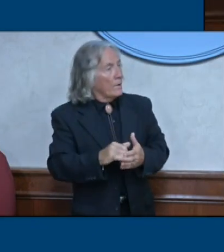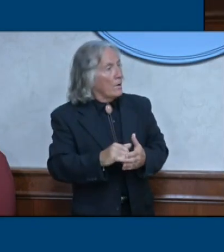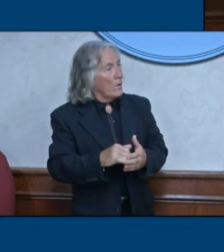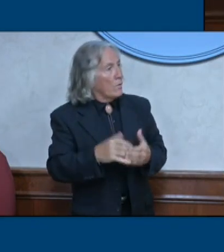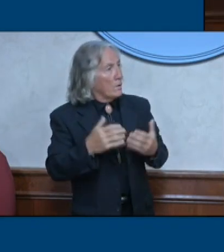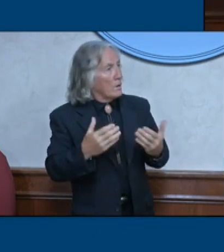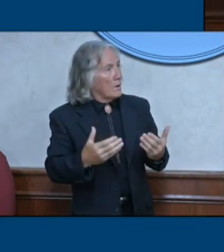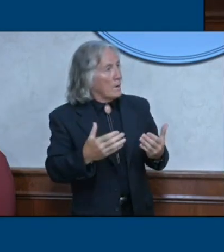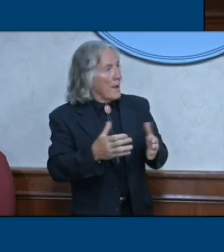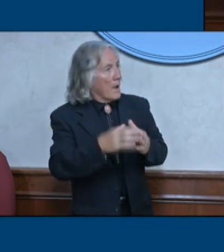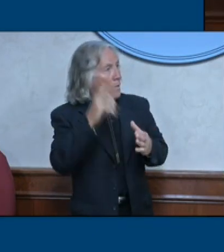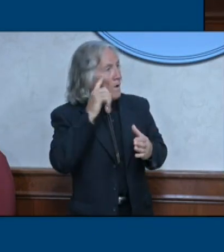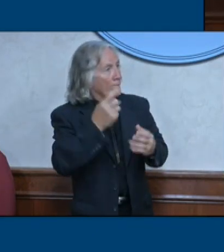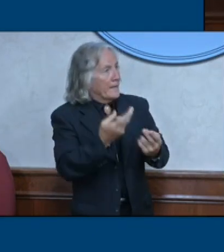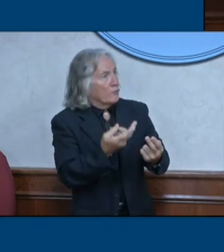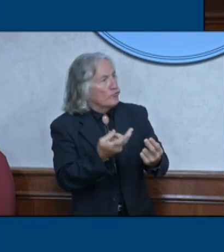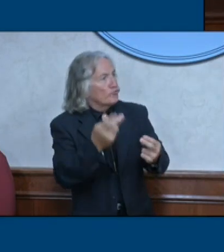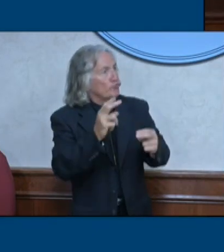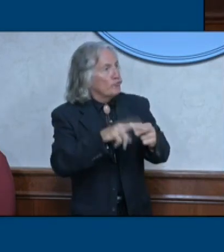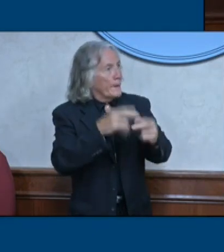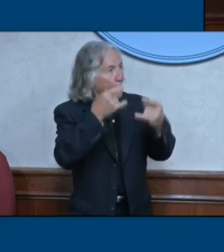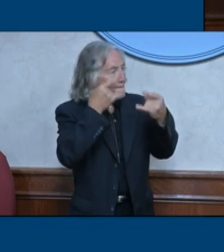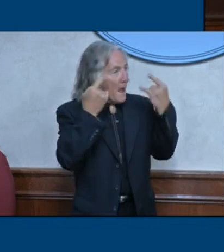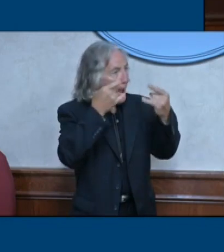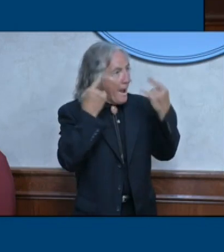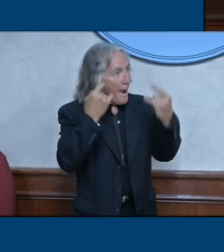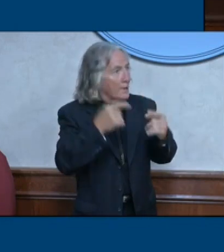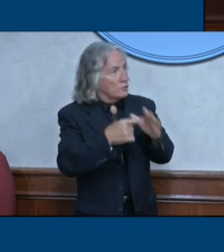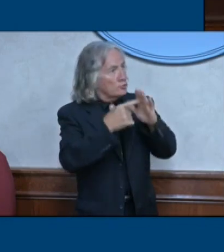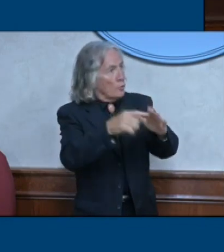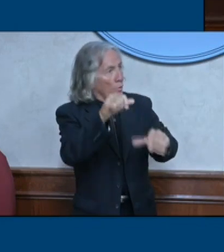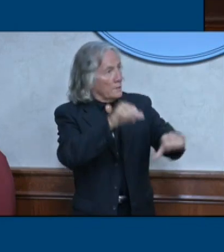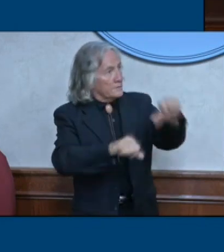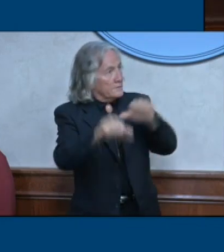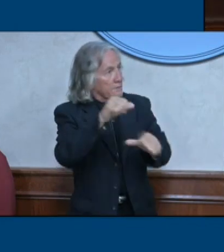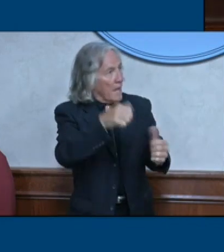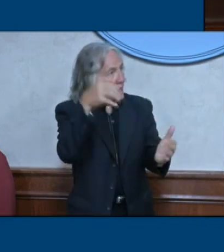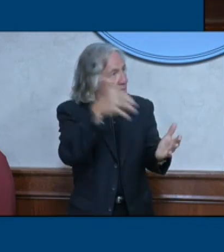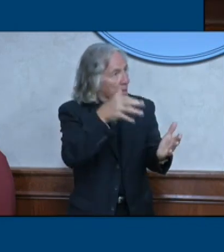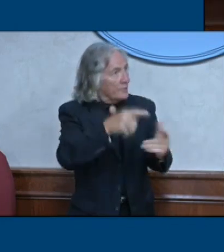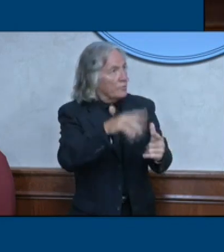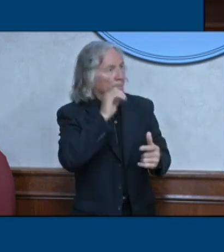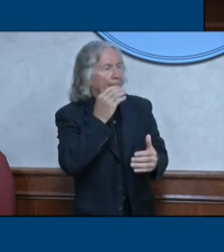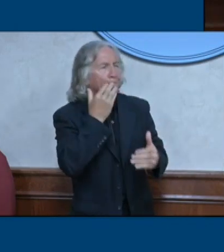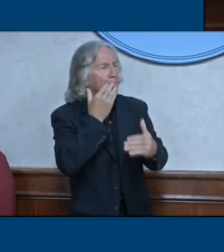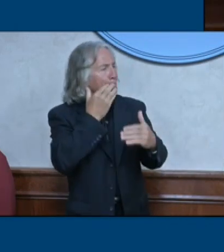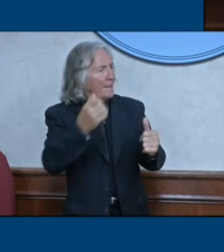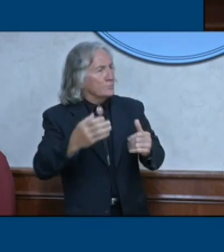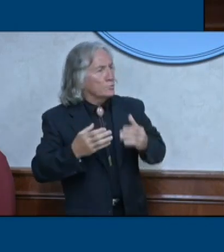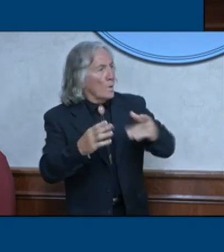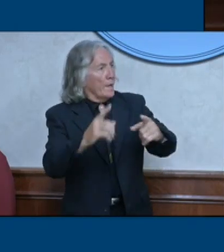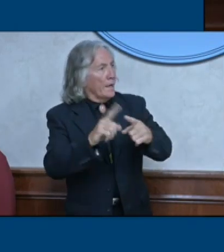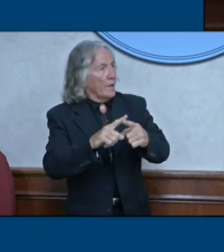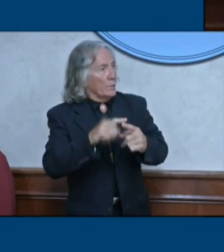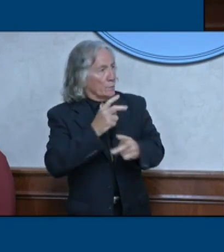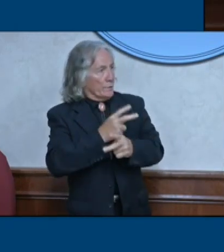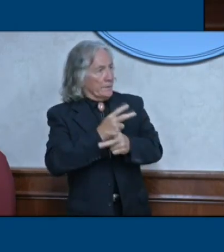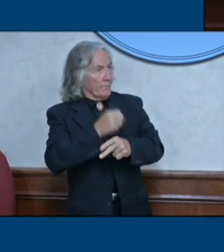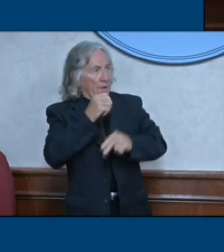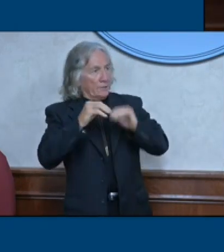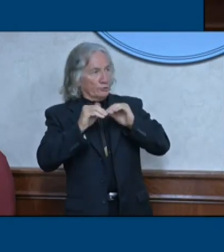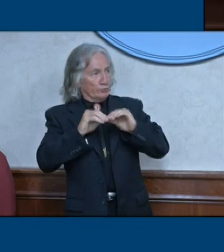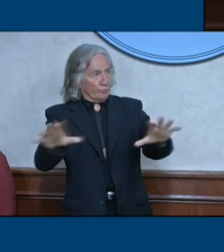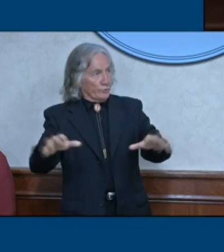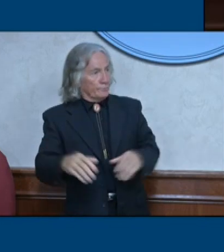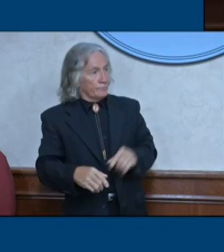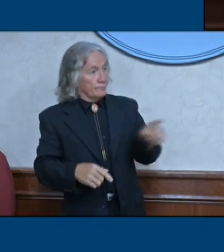that masks are increasingly shown by scientific studies to be the best tool to contain the spread,